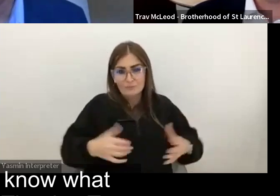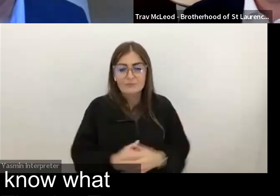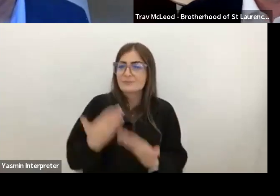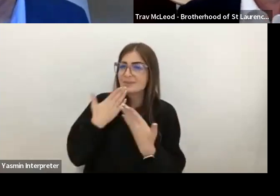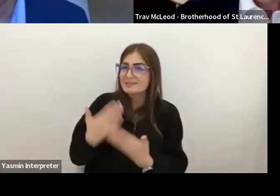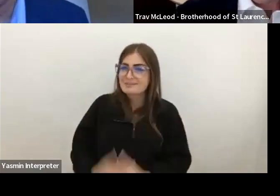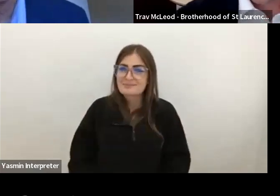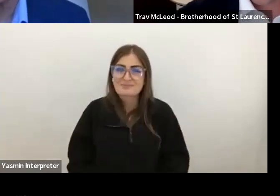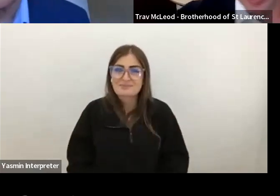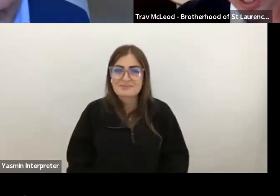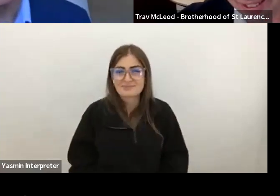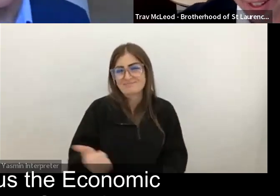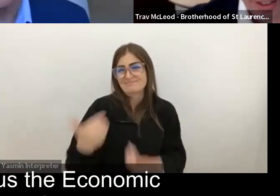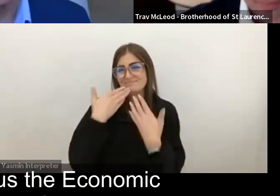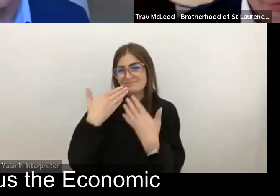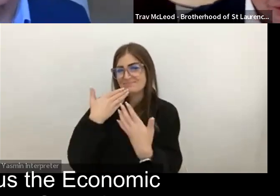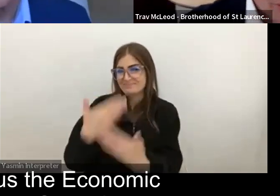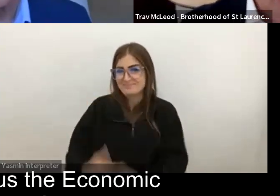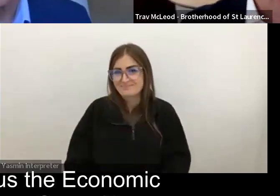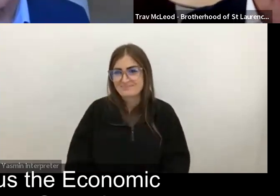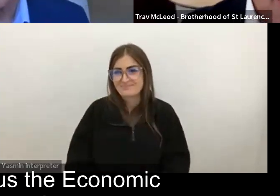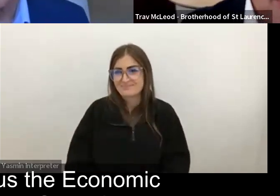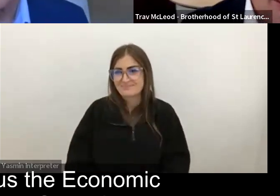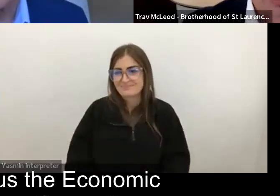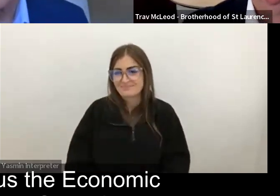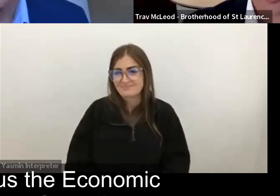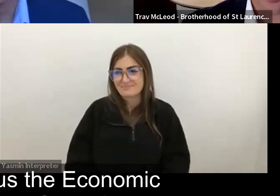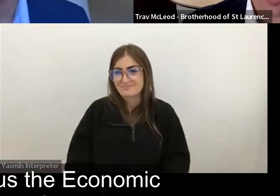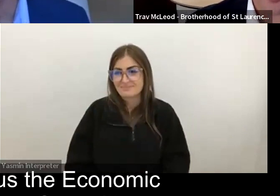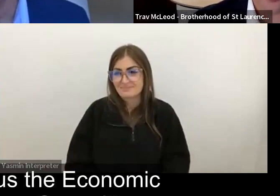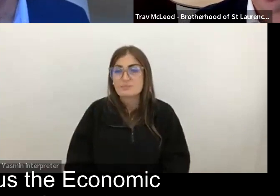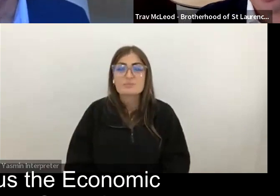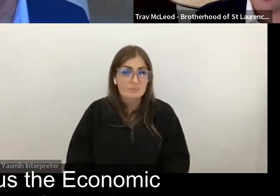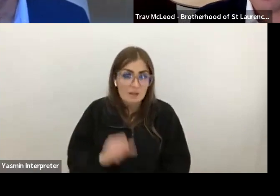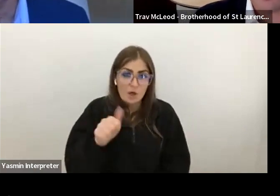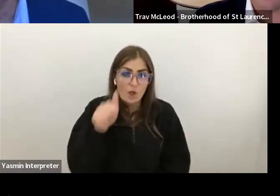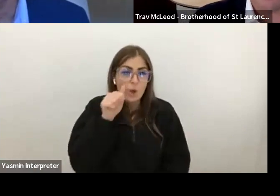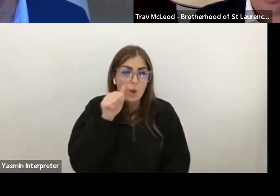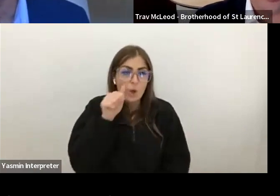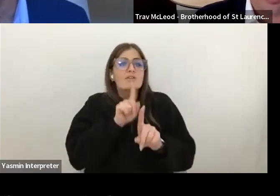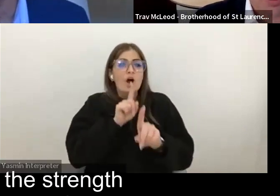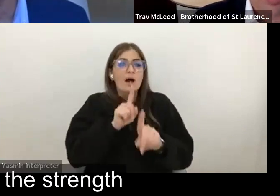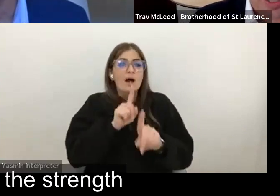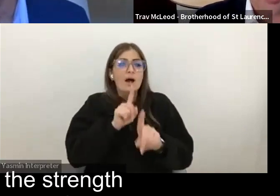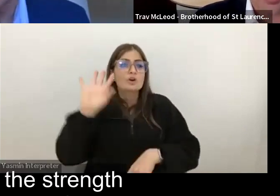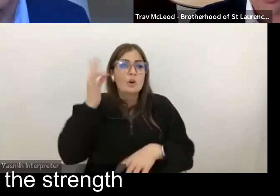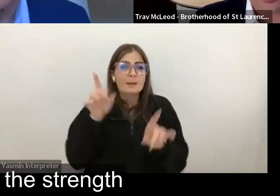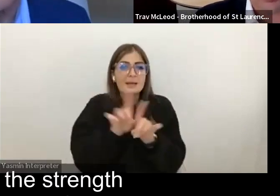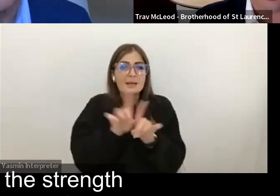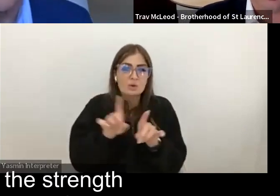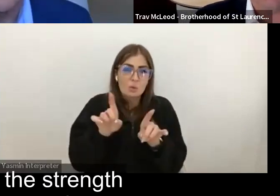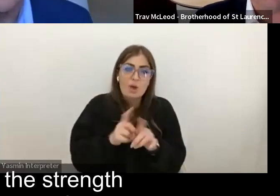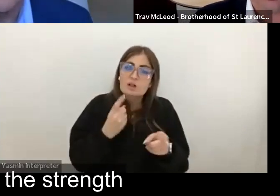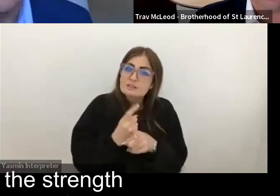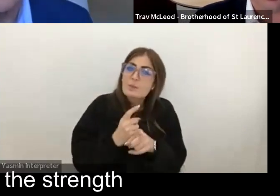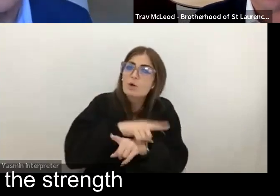Trav. Thank you, Gretchen. And I'm conscious the Economic Inclusion Advisory Committee, which recently reported, spoke about the